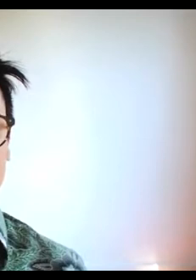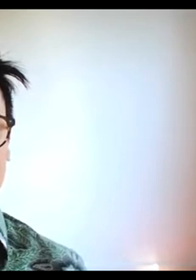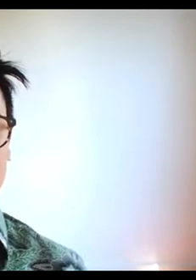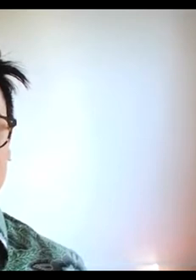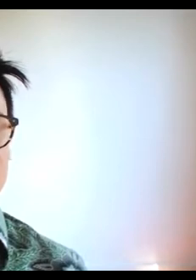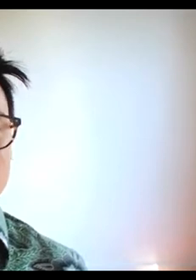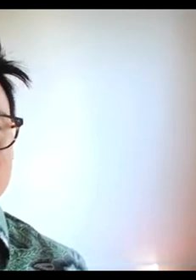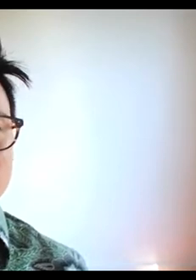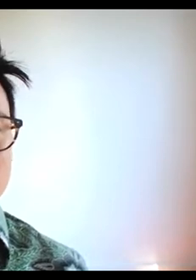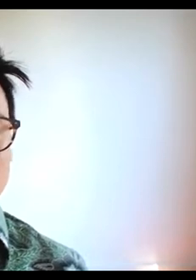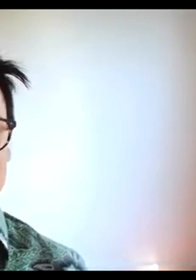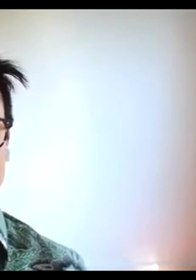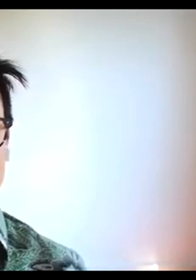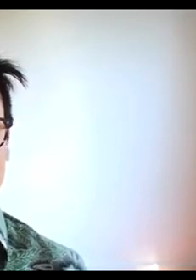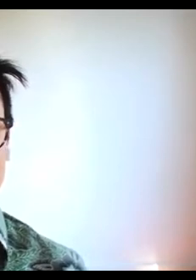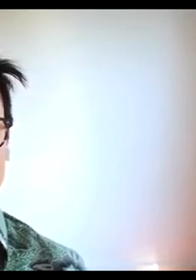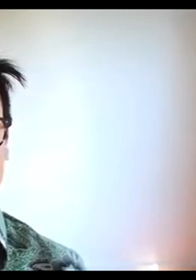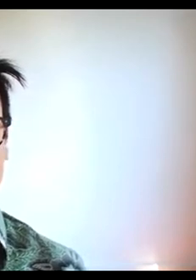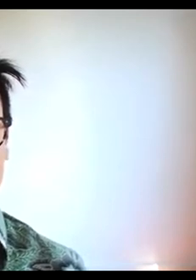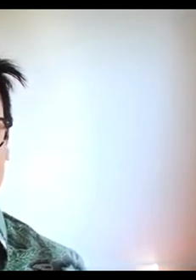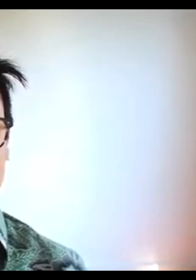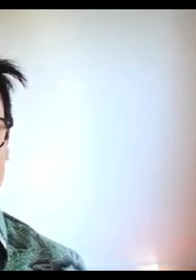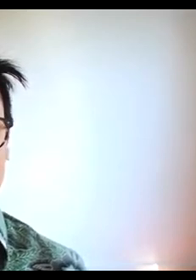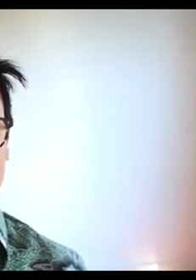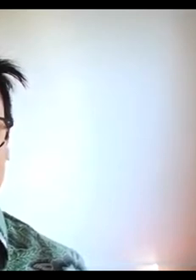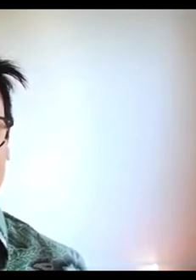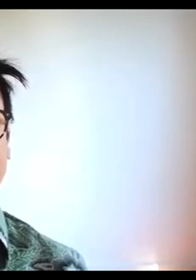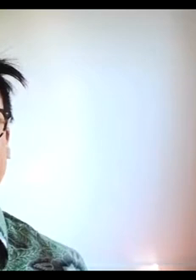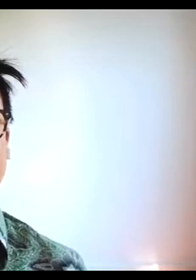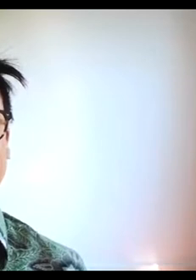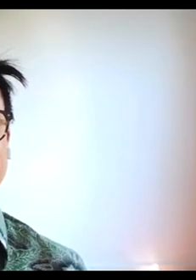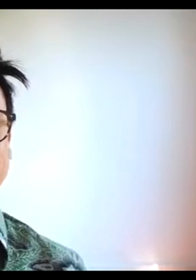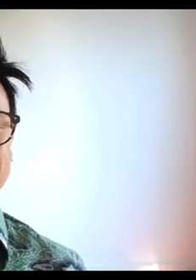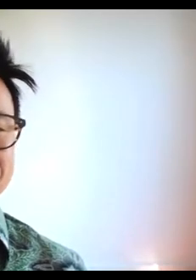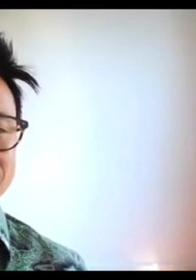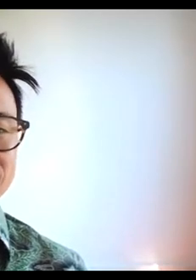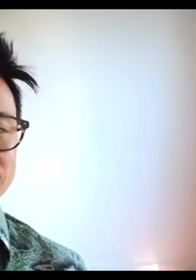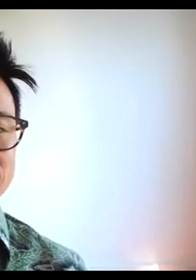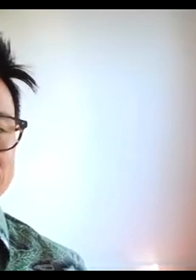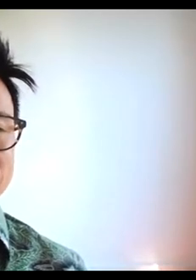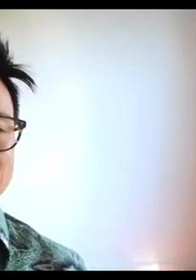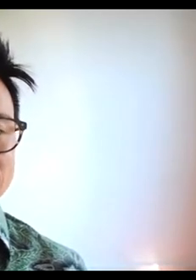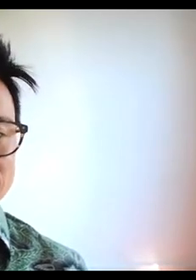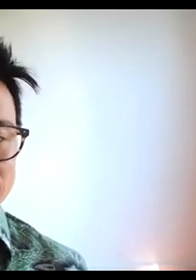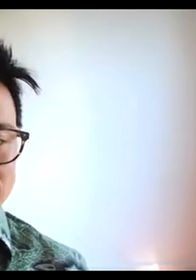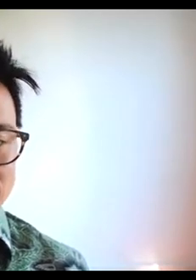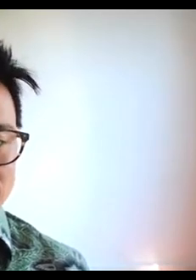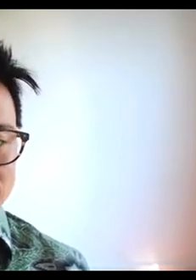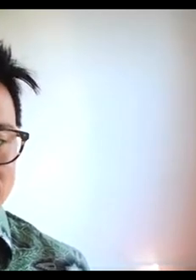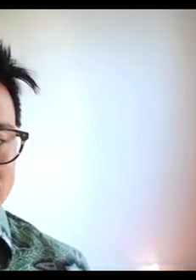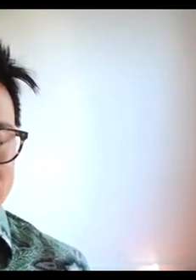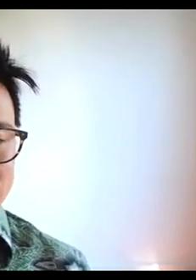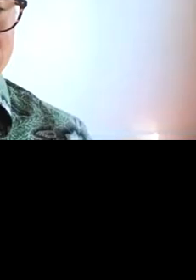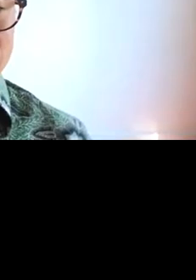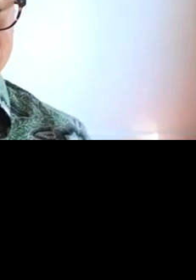right, so get my instructions. So welcome everyone to our first digital safety lab,